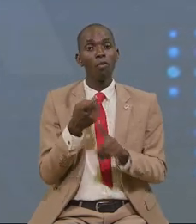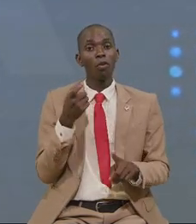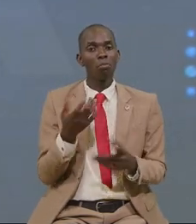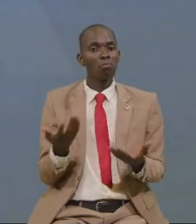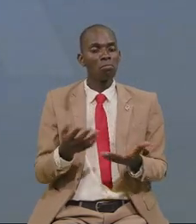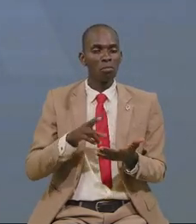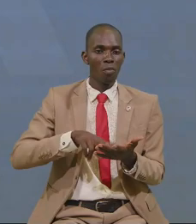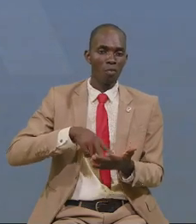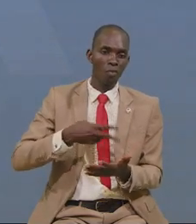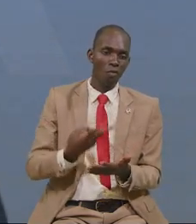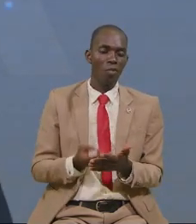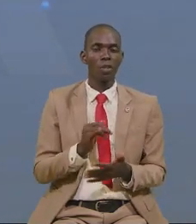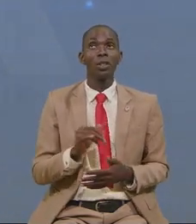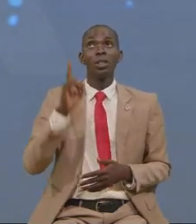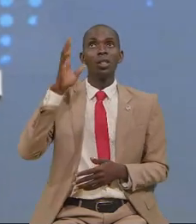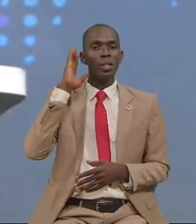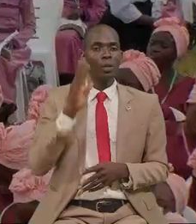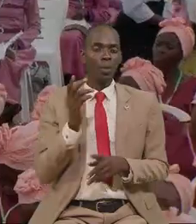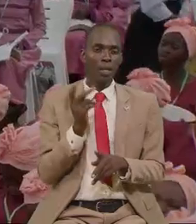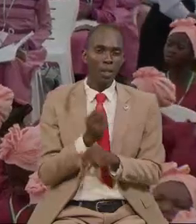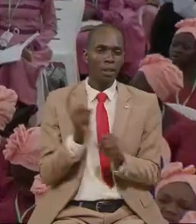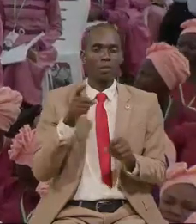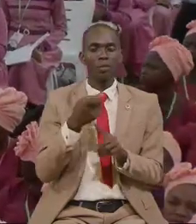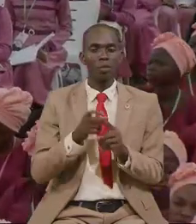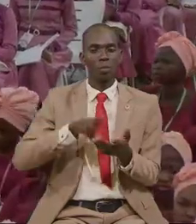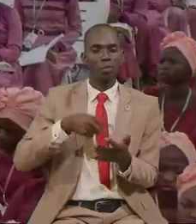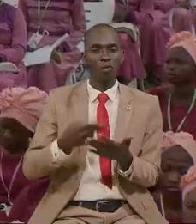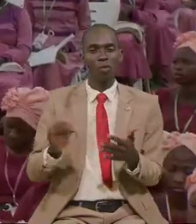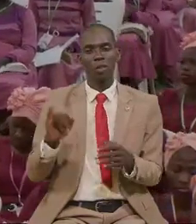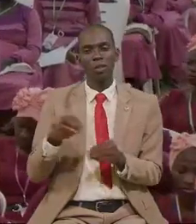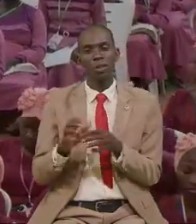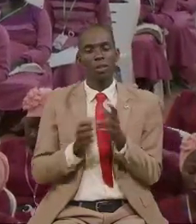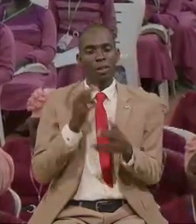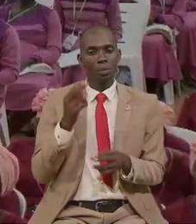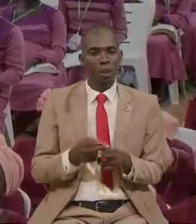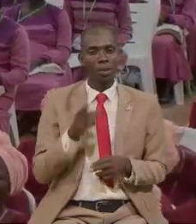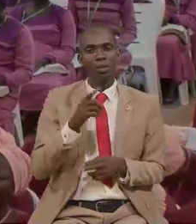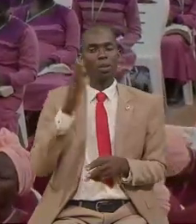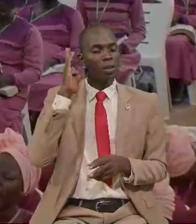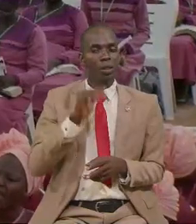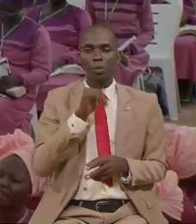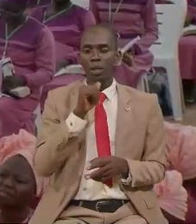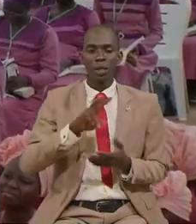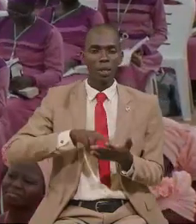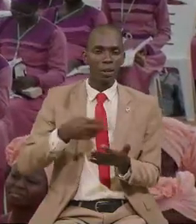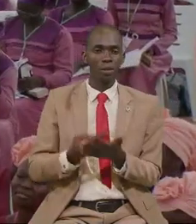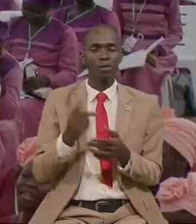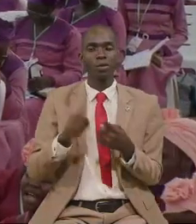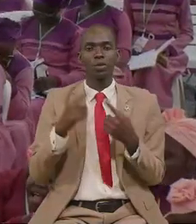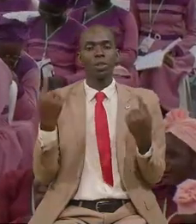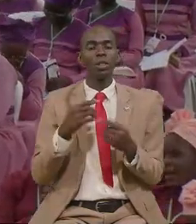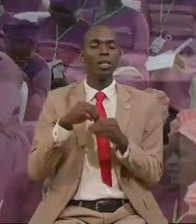falling. He will keep you from falling. Yes. You will not fall into sin. Yes.